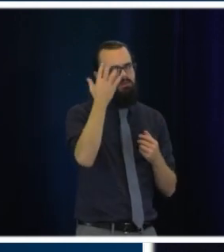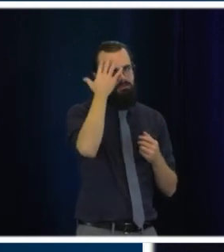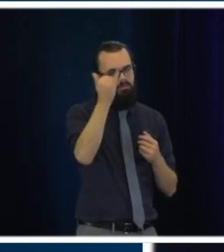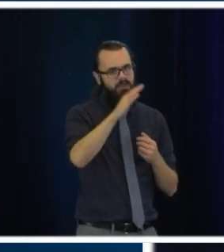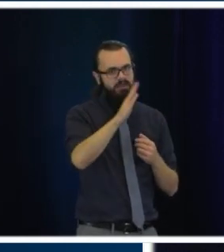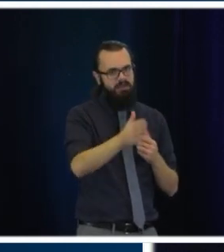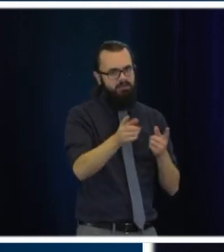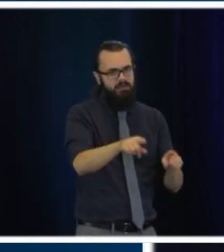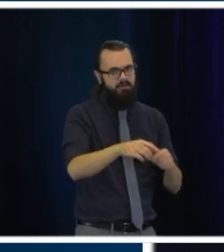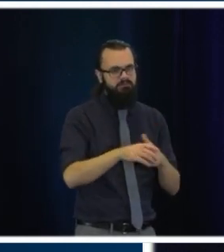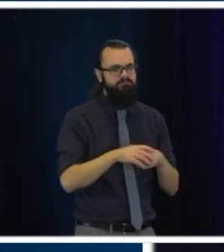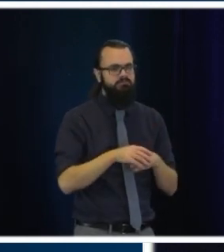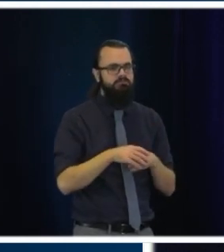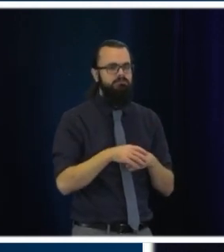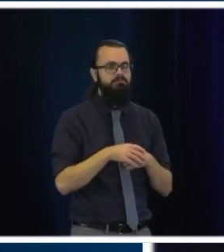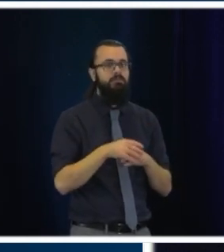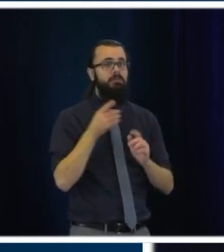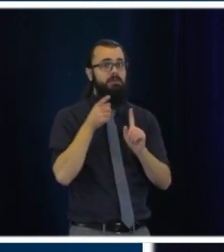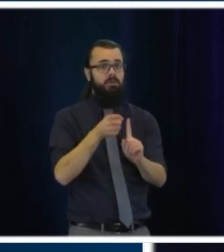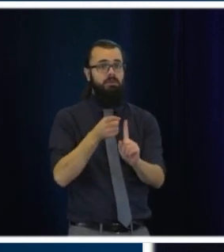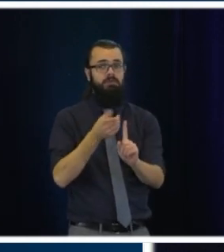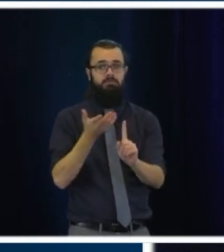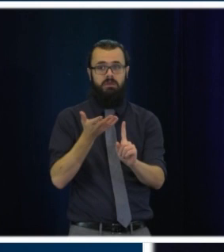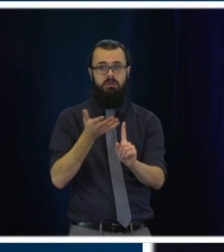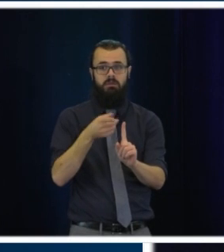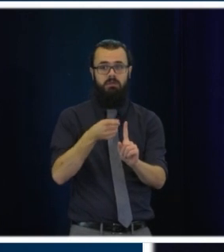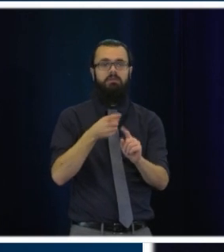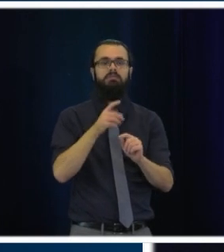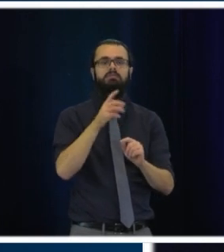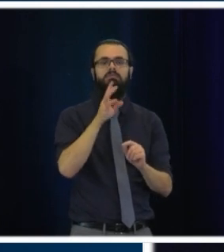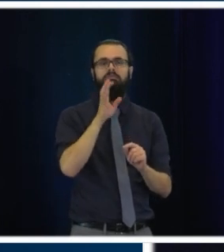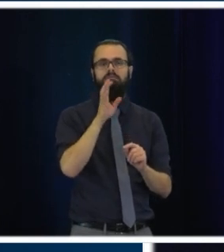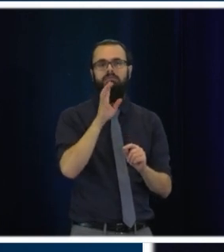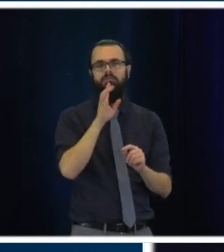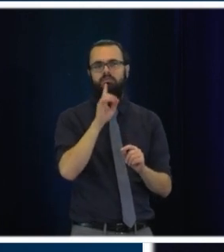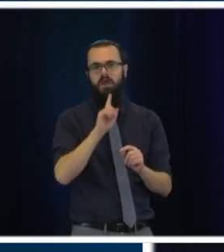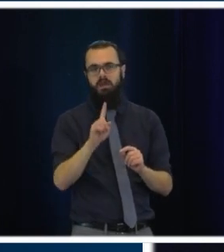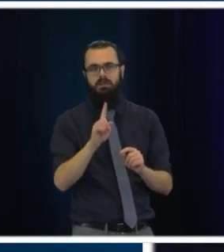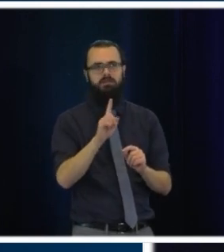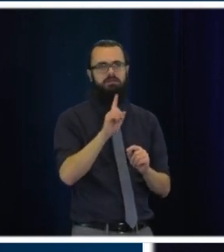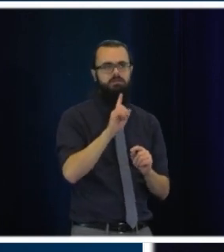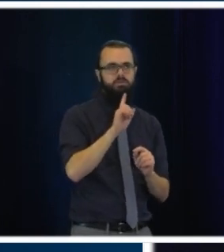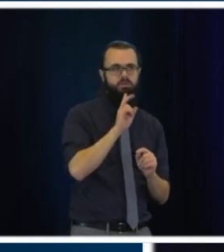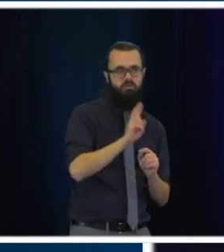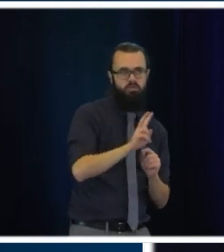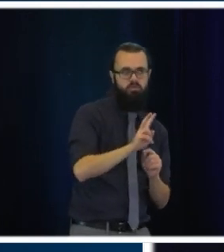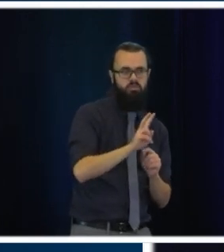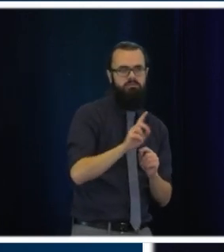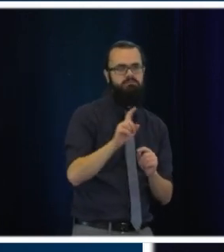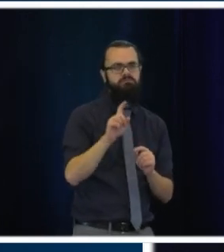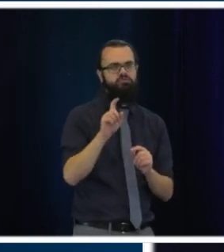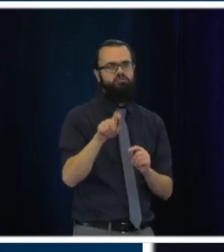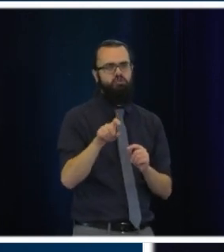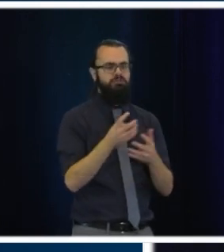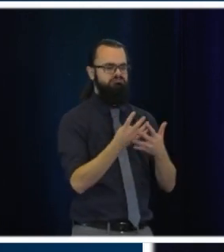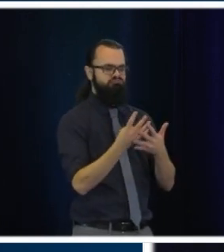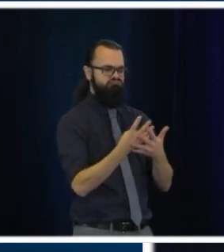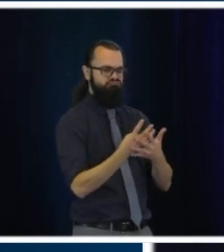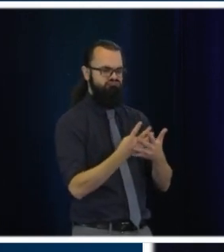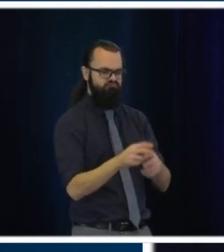kids should be screened for lead at the age of 1 and 2 at their primary care appointment.